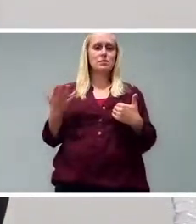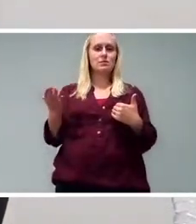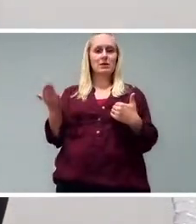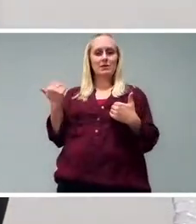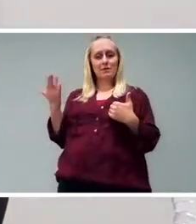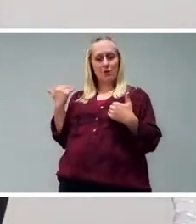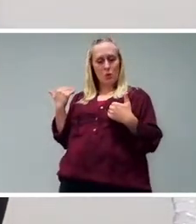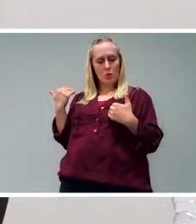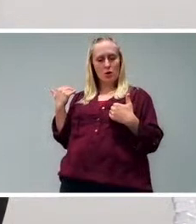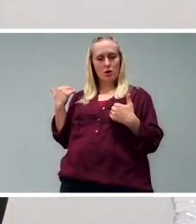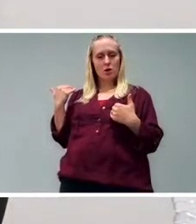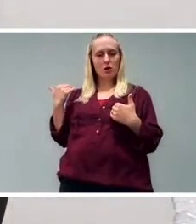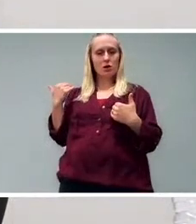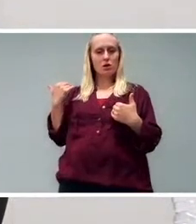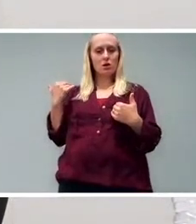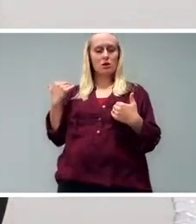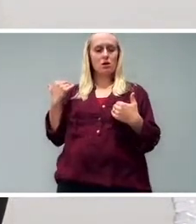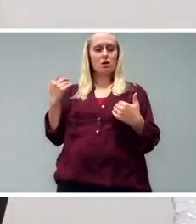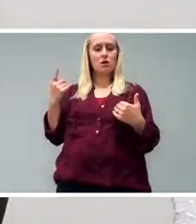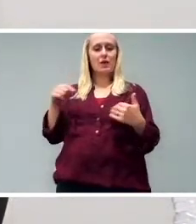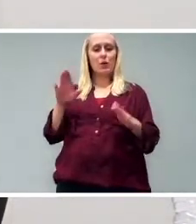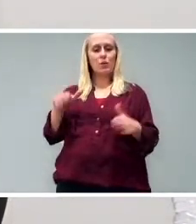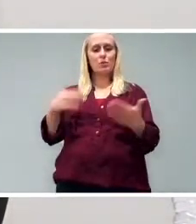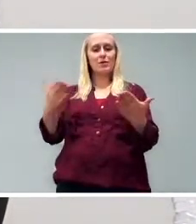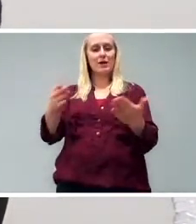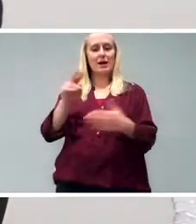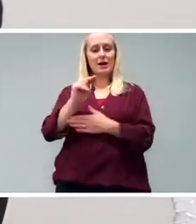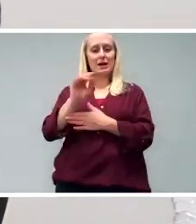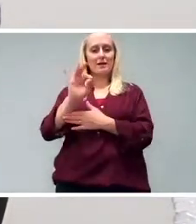it, is that they would just issue an NFA,